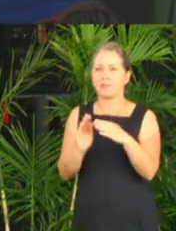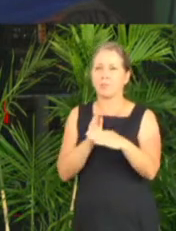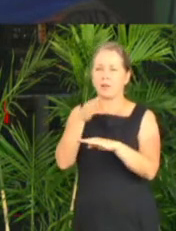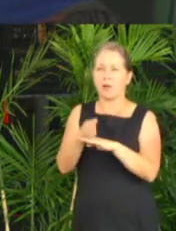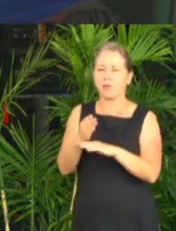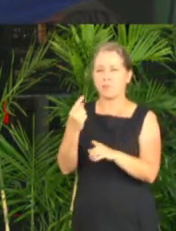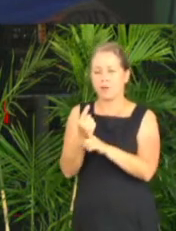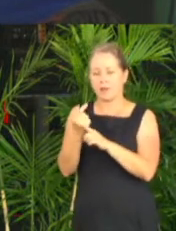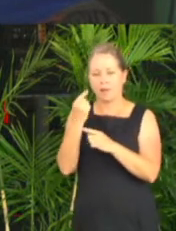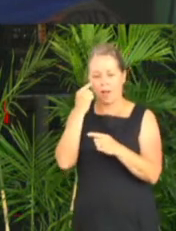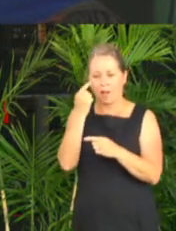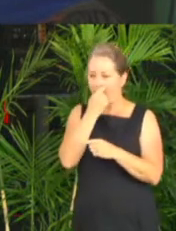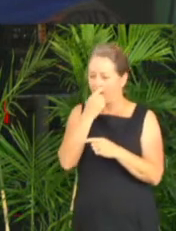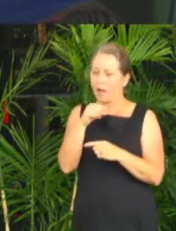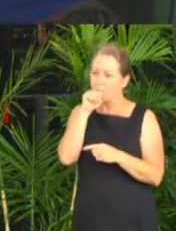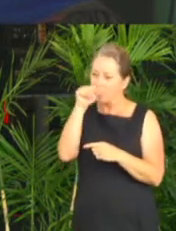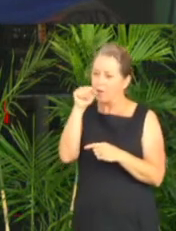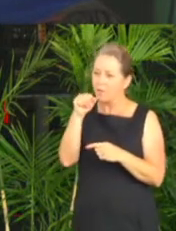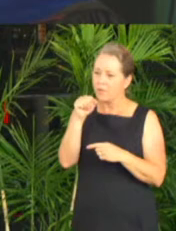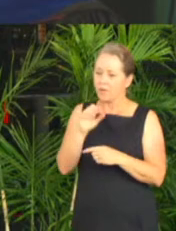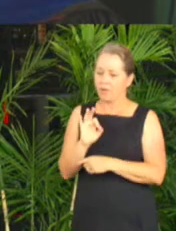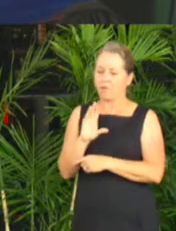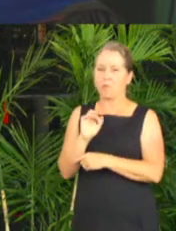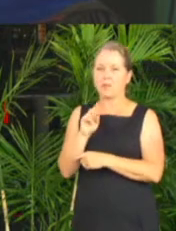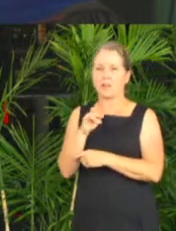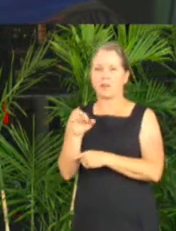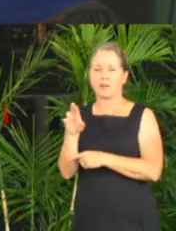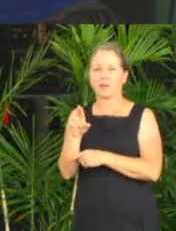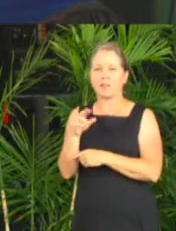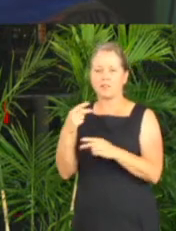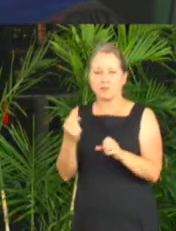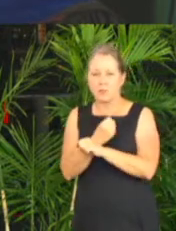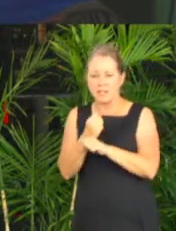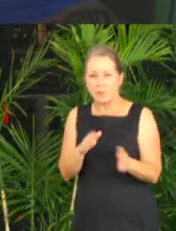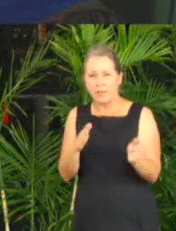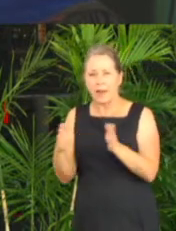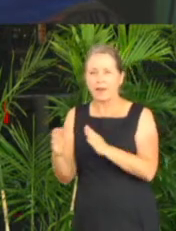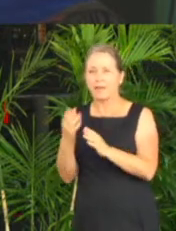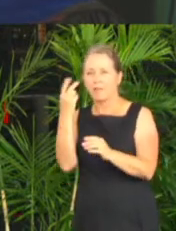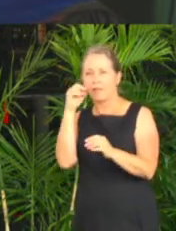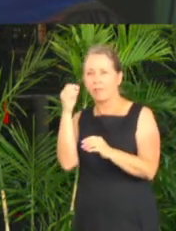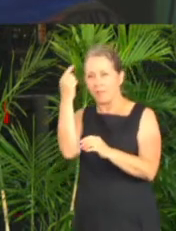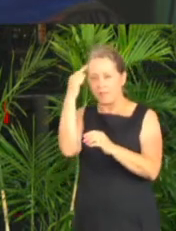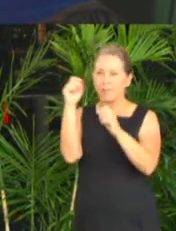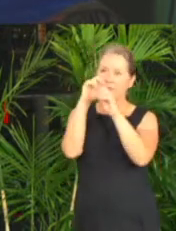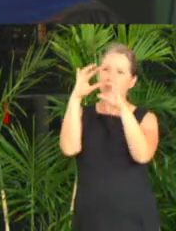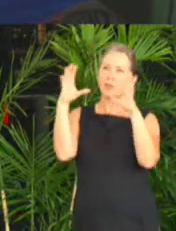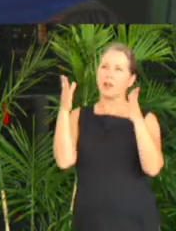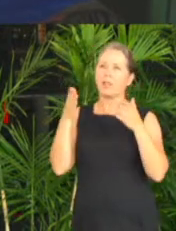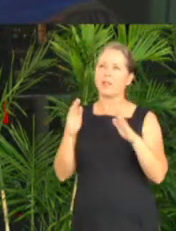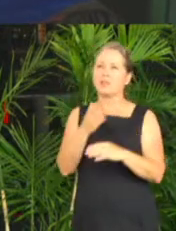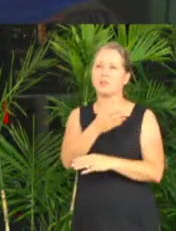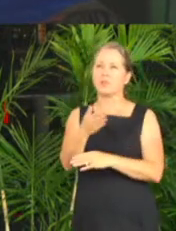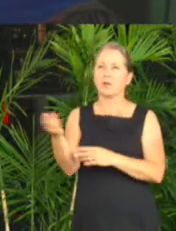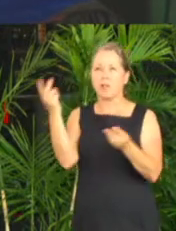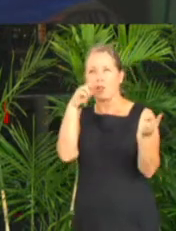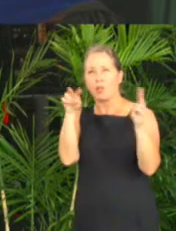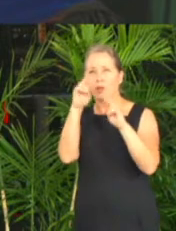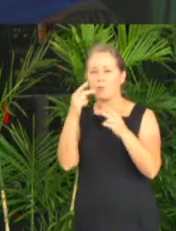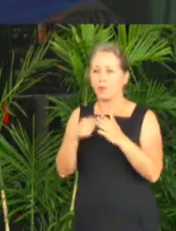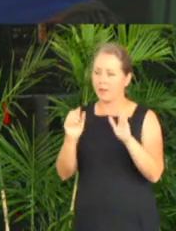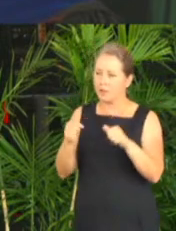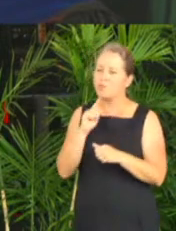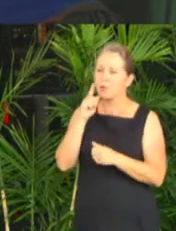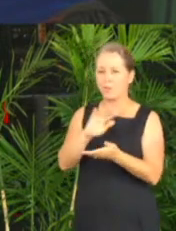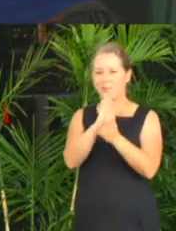regular eye. I love frontiers. I love strategic planning and visioning because it allows you to look at what we can